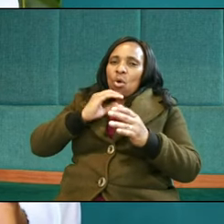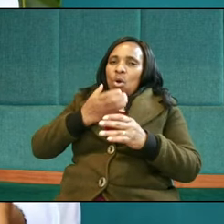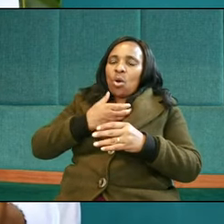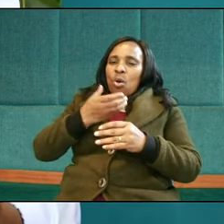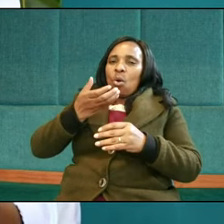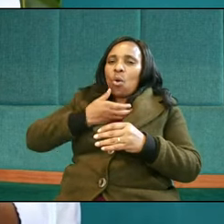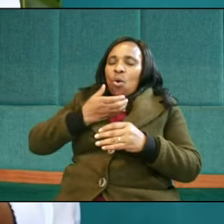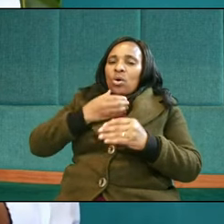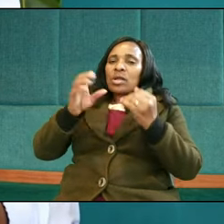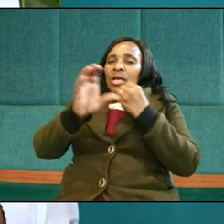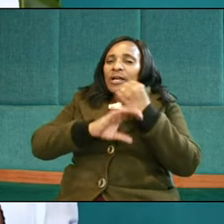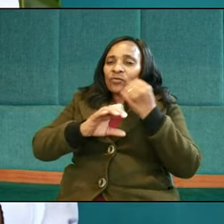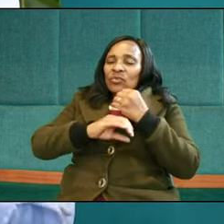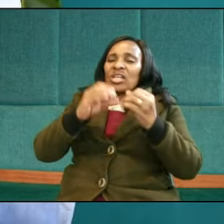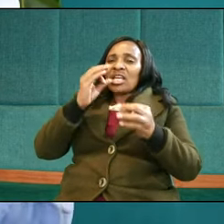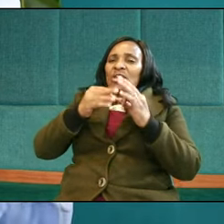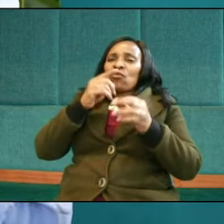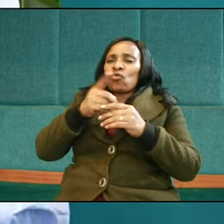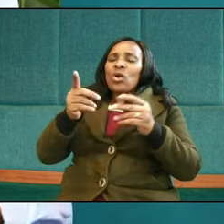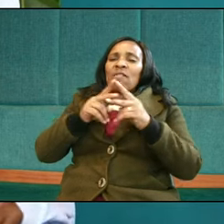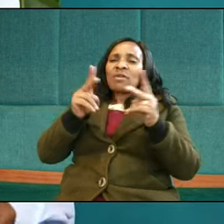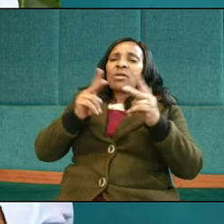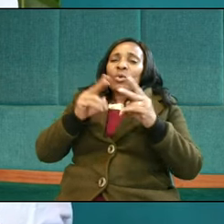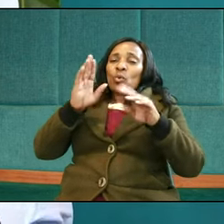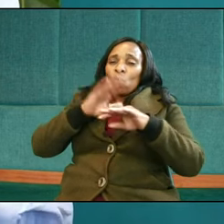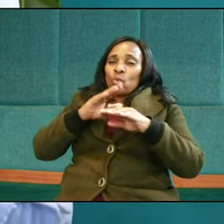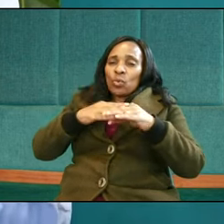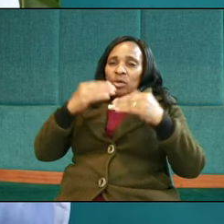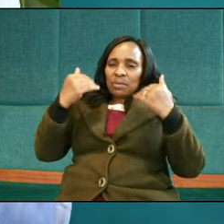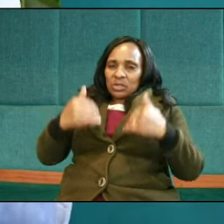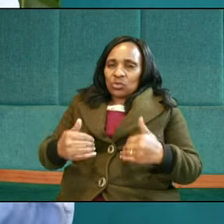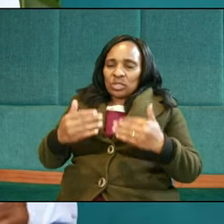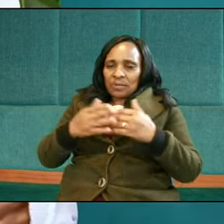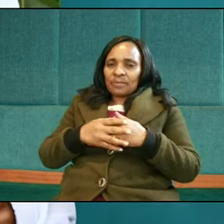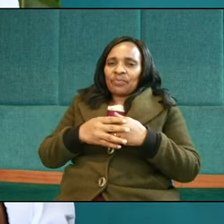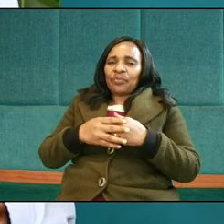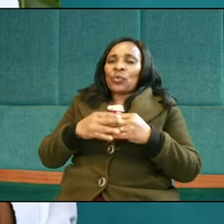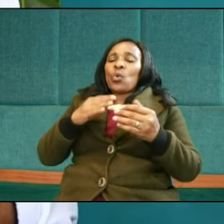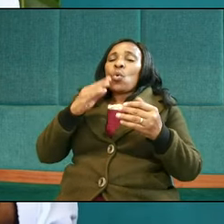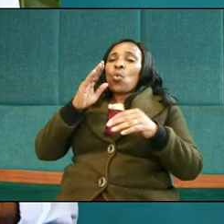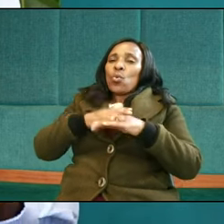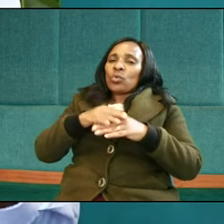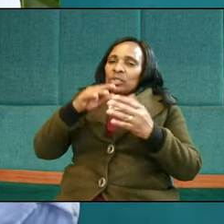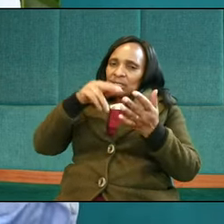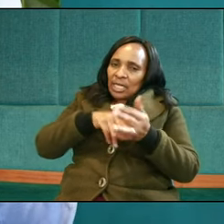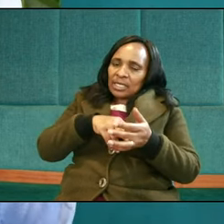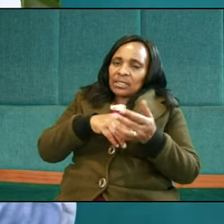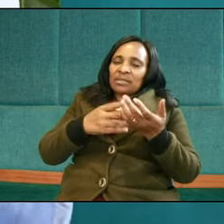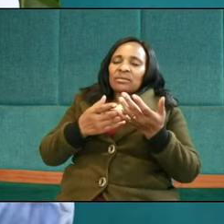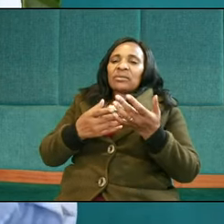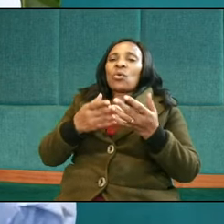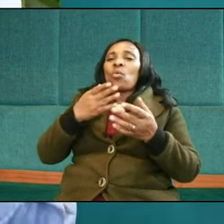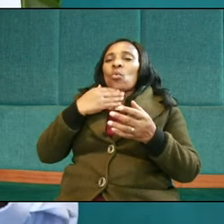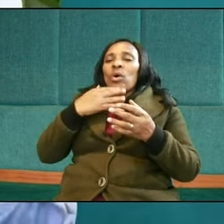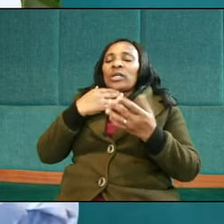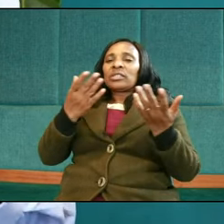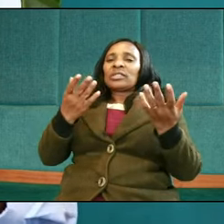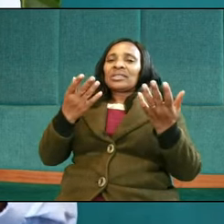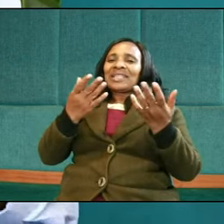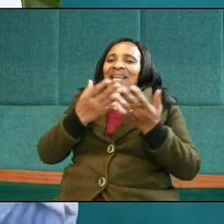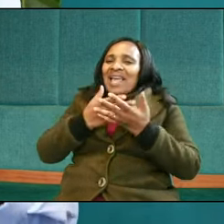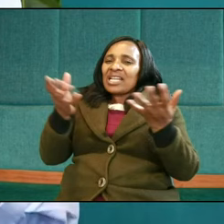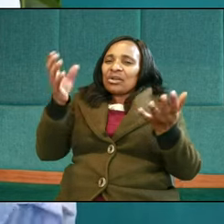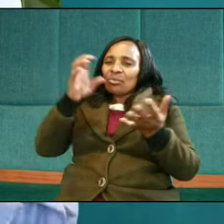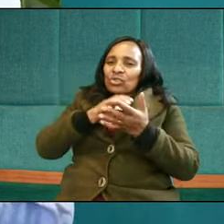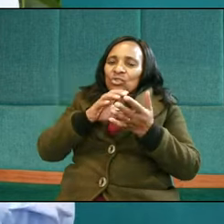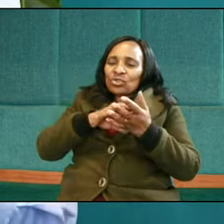country. If you are a very good person, good standing, and you want to vie for any